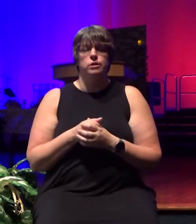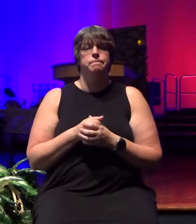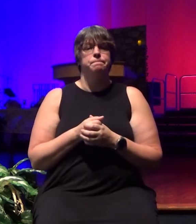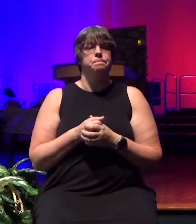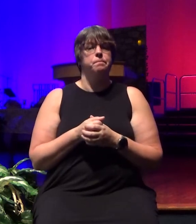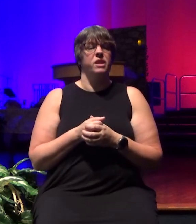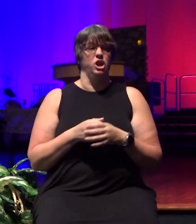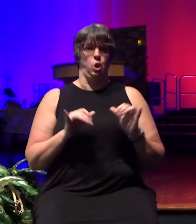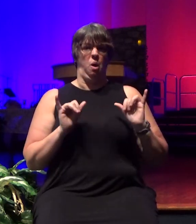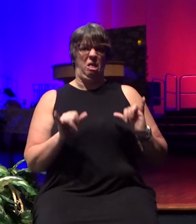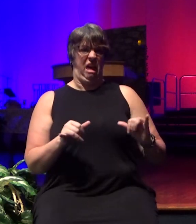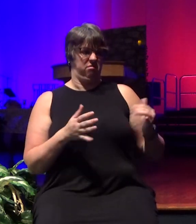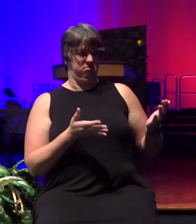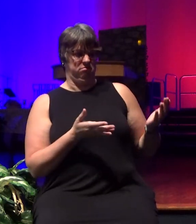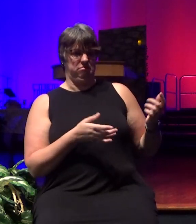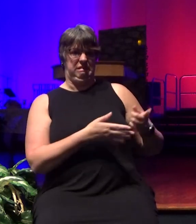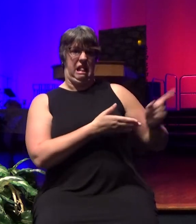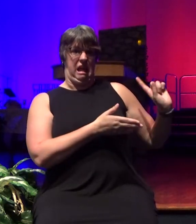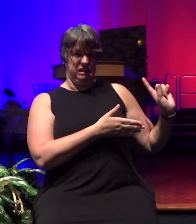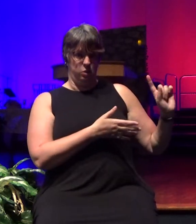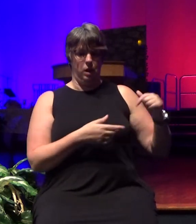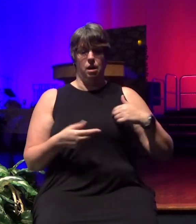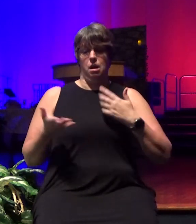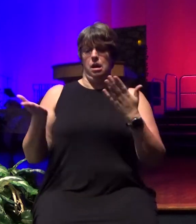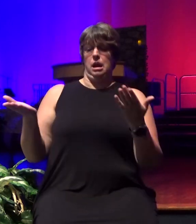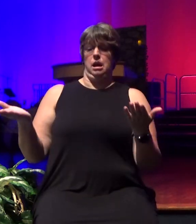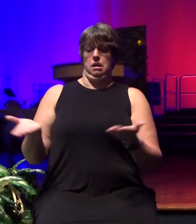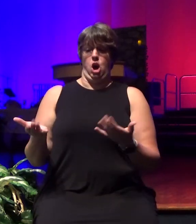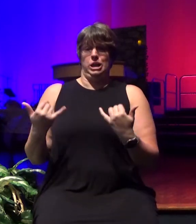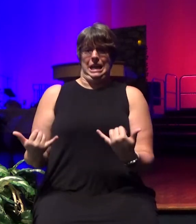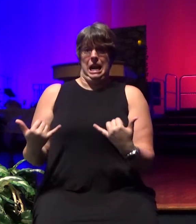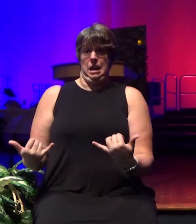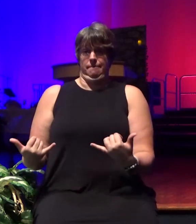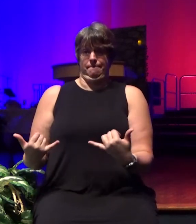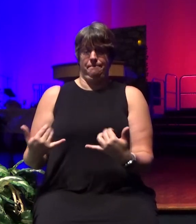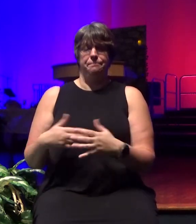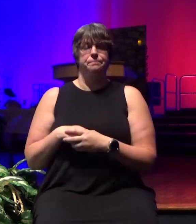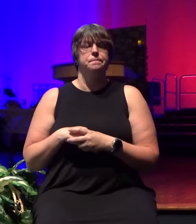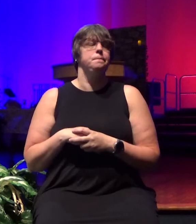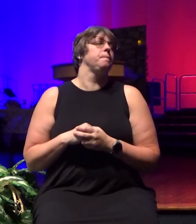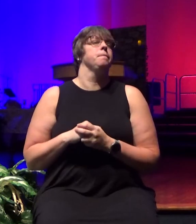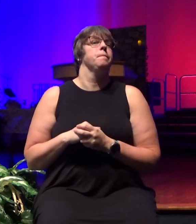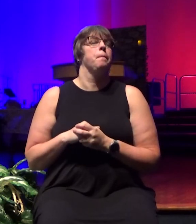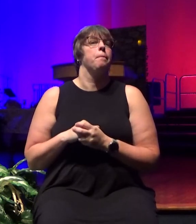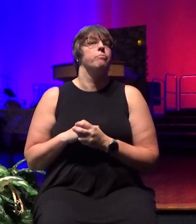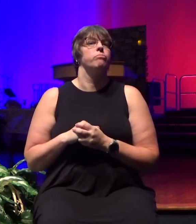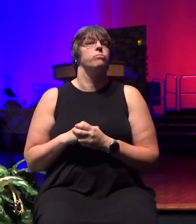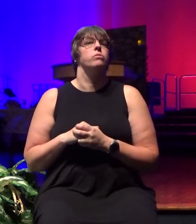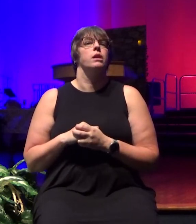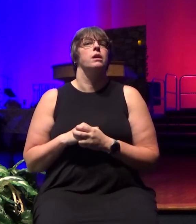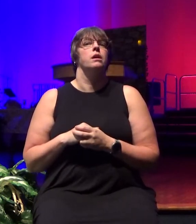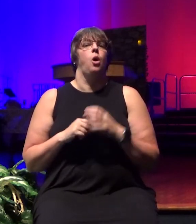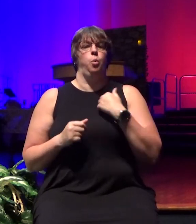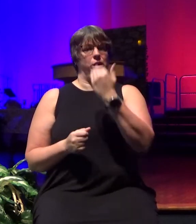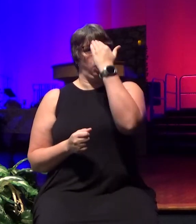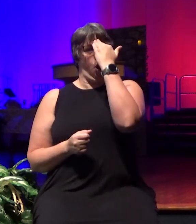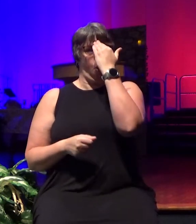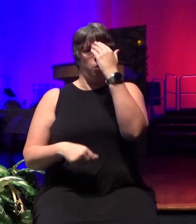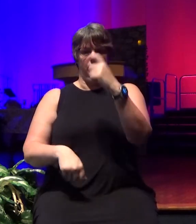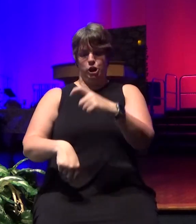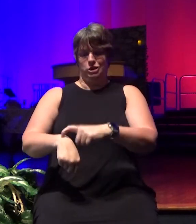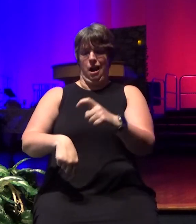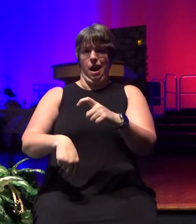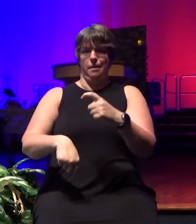base today's remarks on about this is that, there are indeed those times that we are elevated by something so beneficial